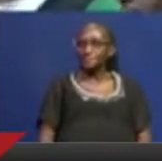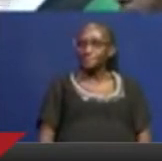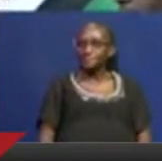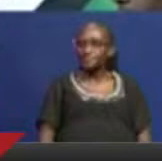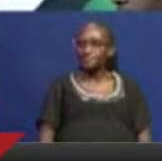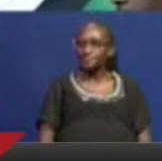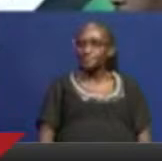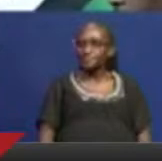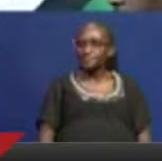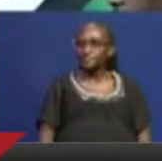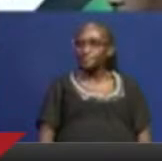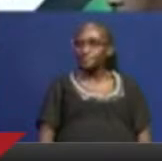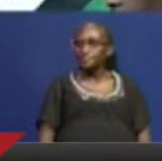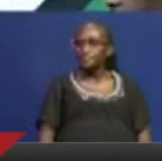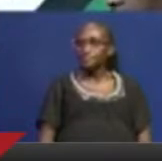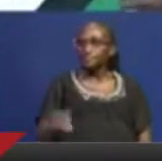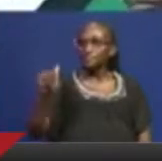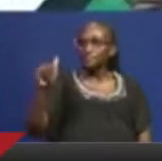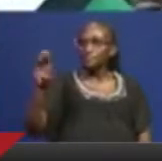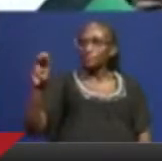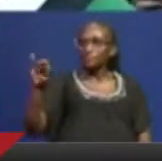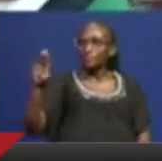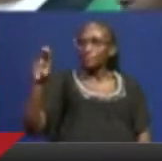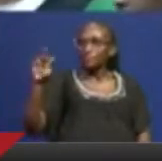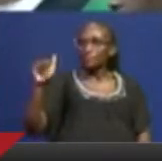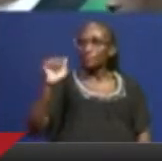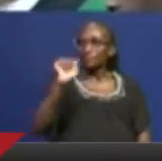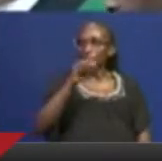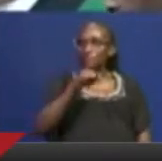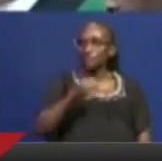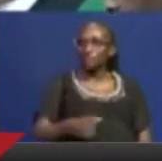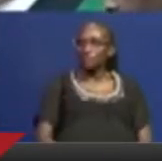Garissa County Udgon Amina.